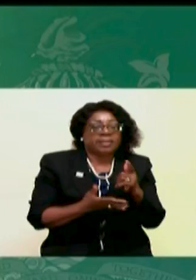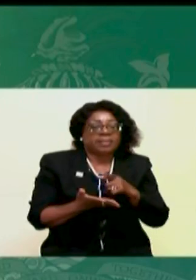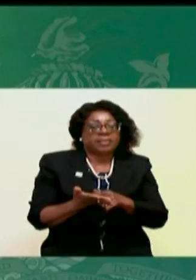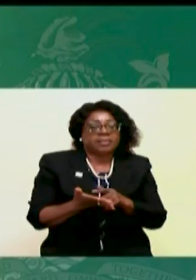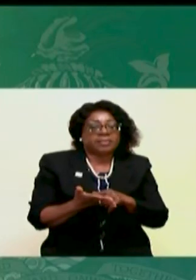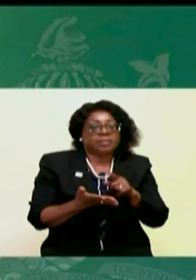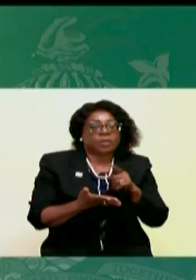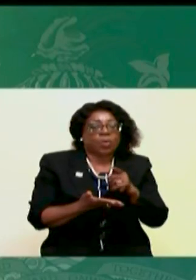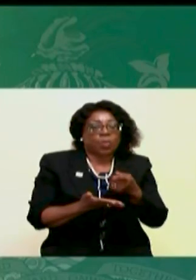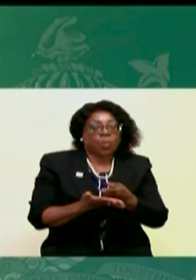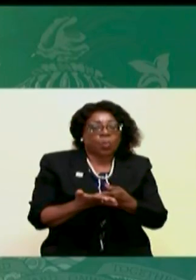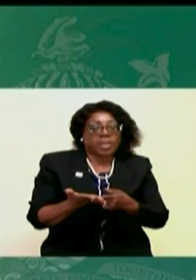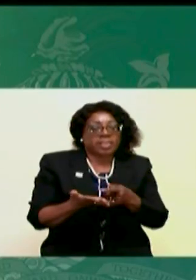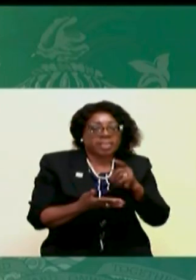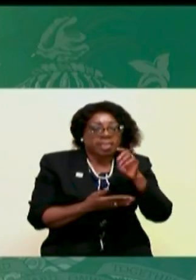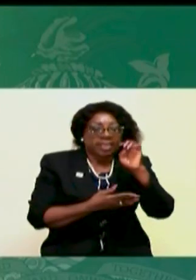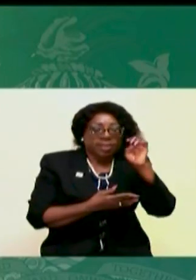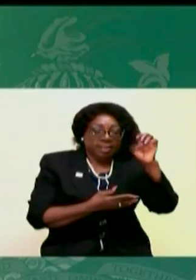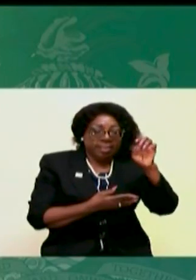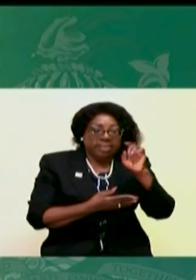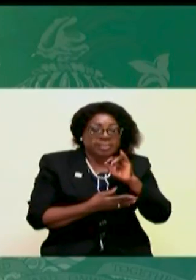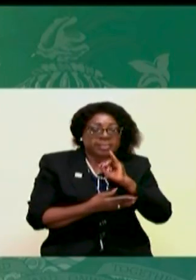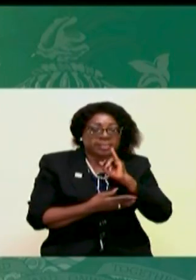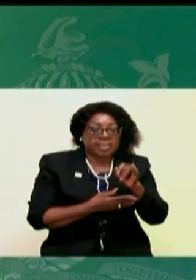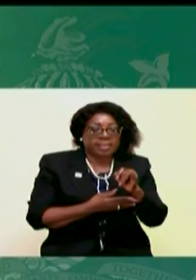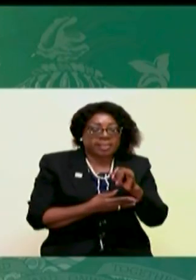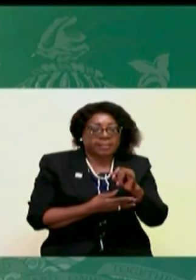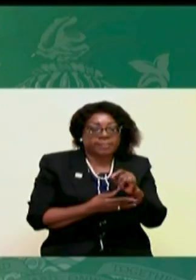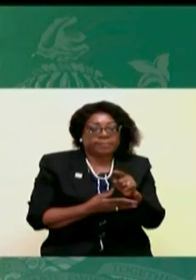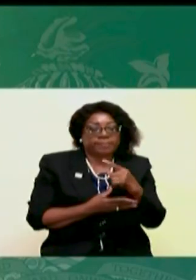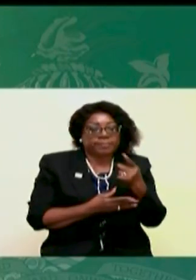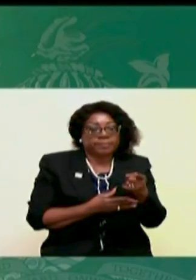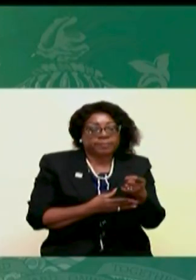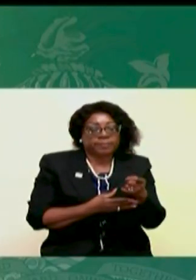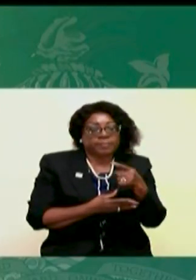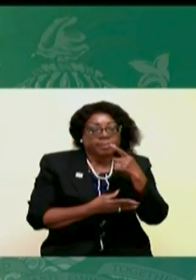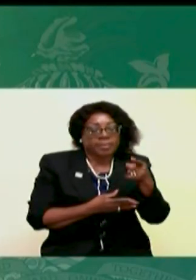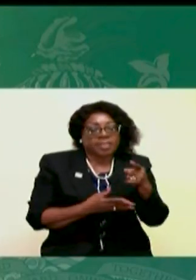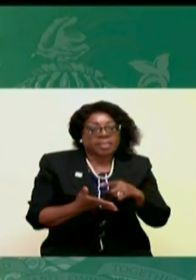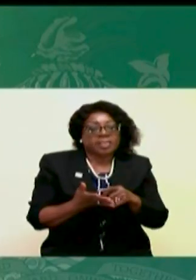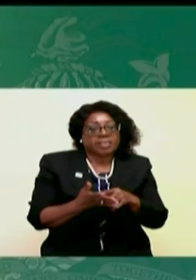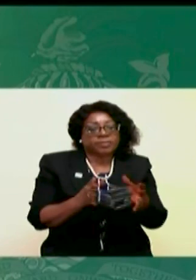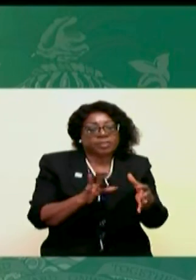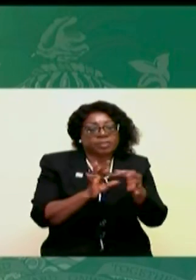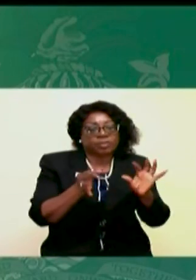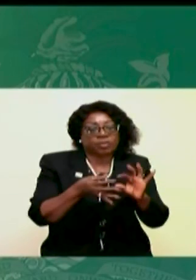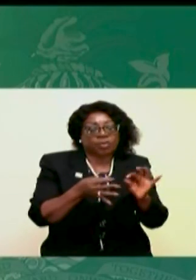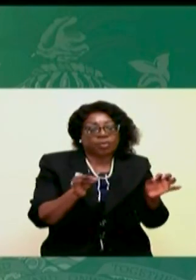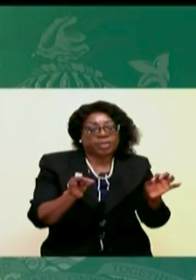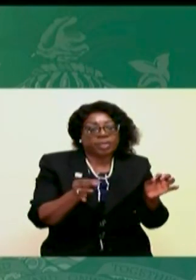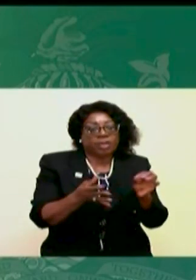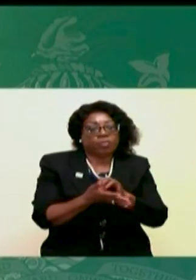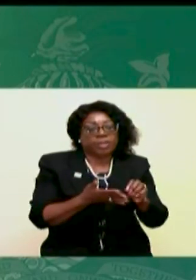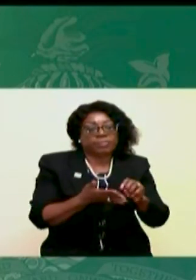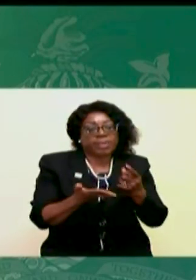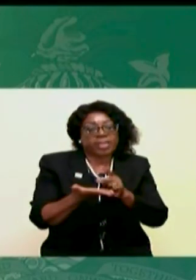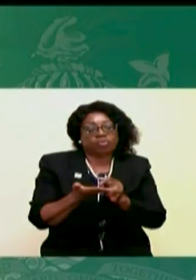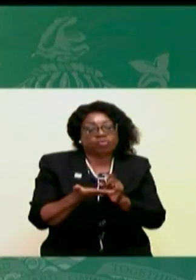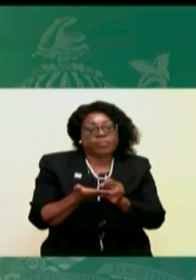said. This is what the member said. This was a story written by the